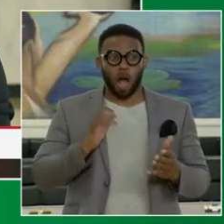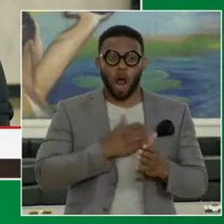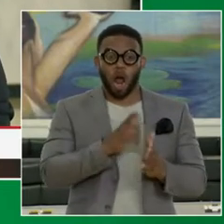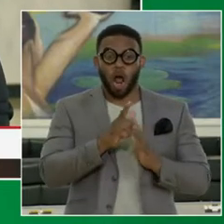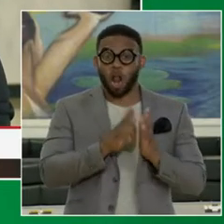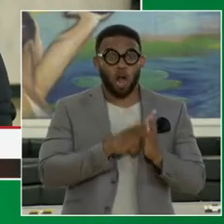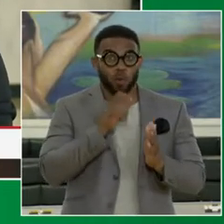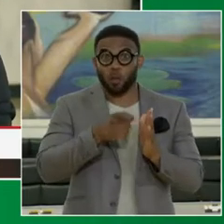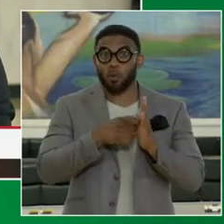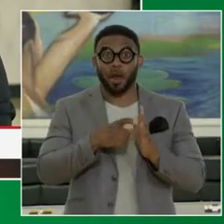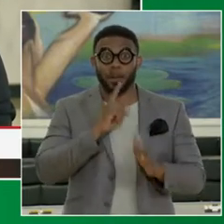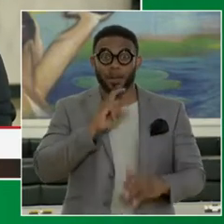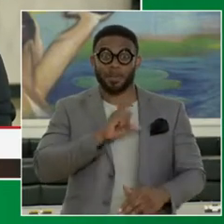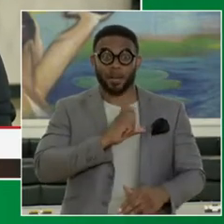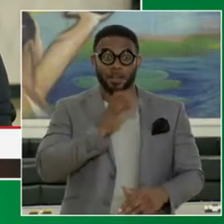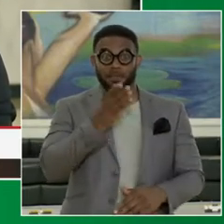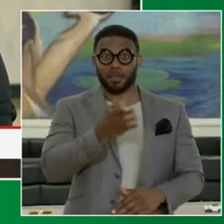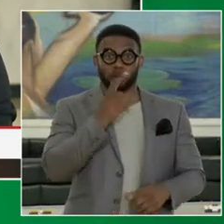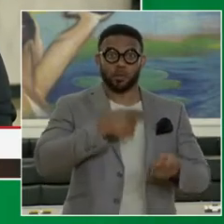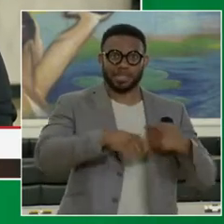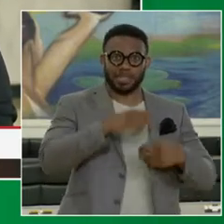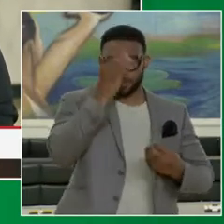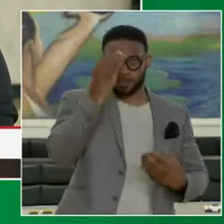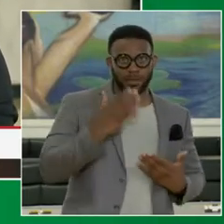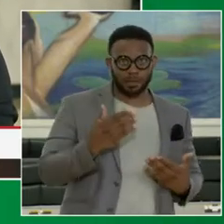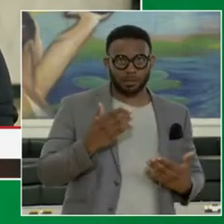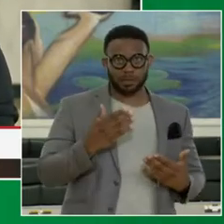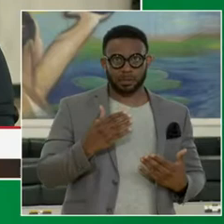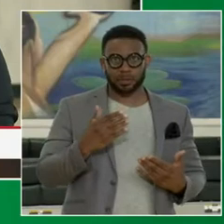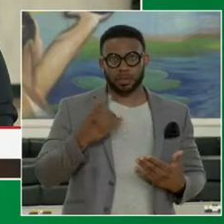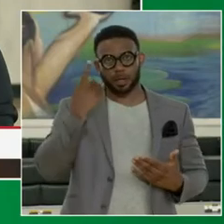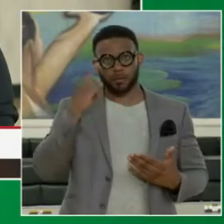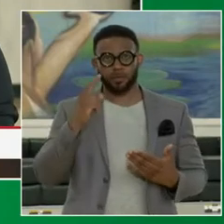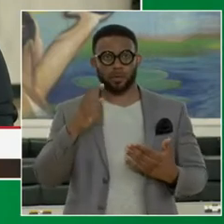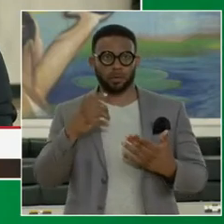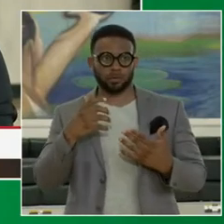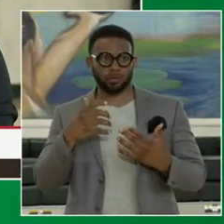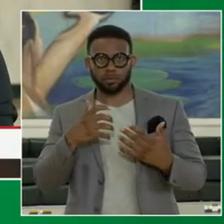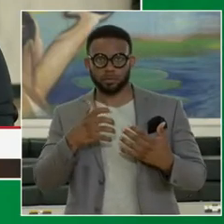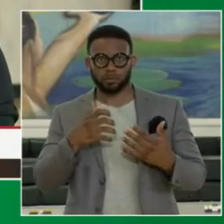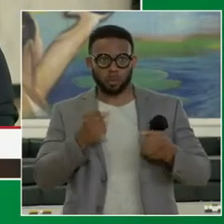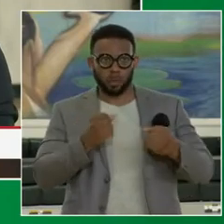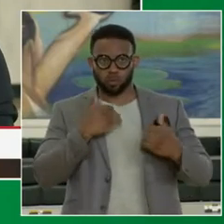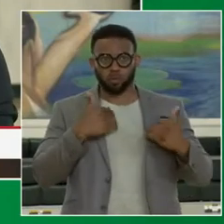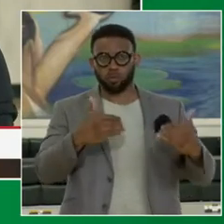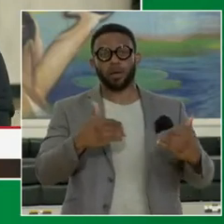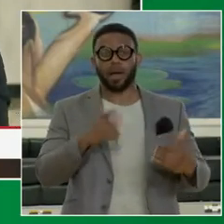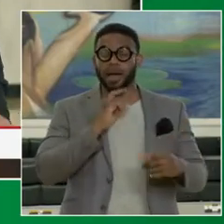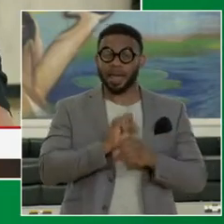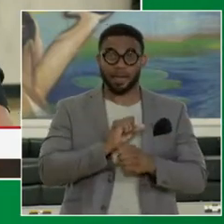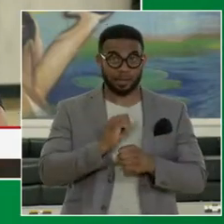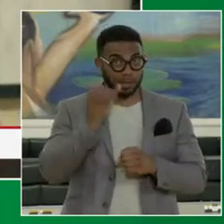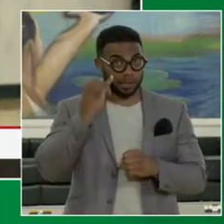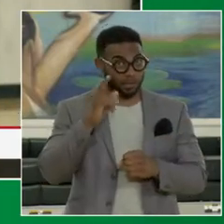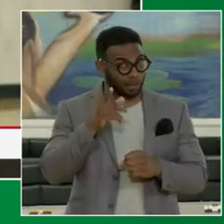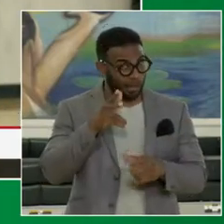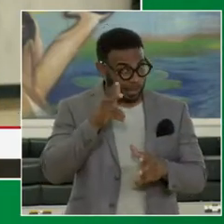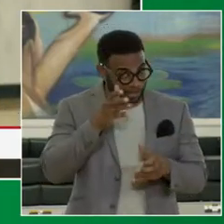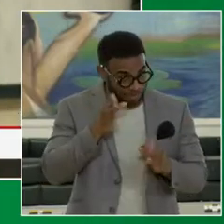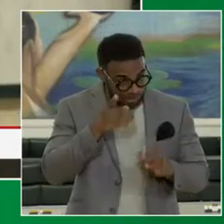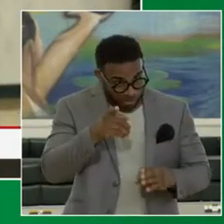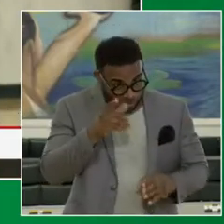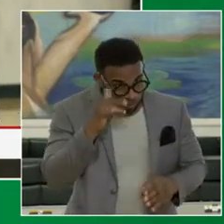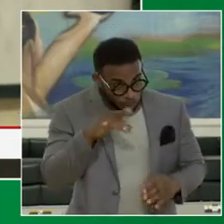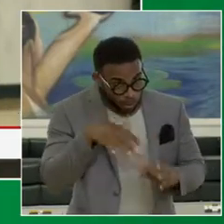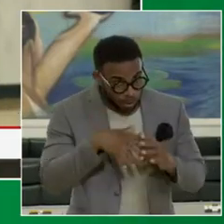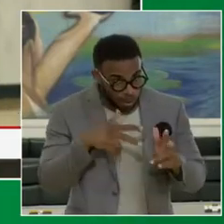require there to be a police officer there to exchange information and for the motorist to move on. And actually, if you're listening to this and you do